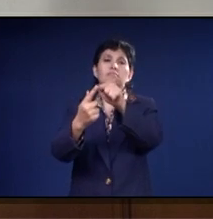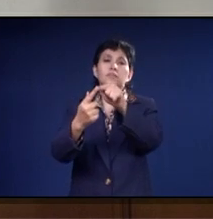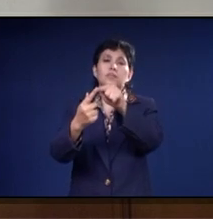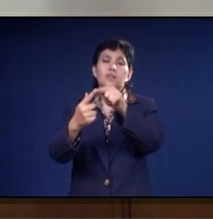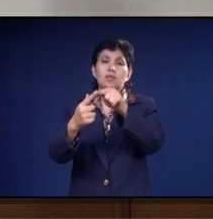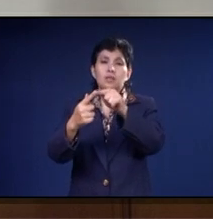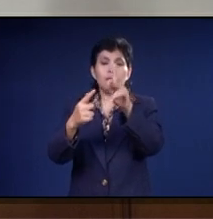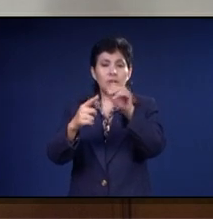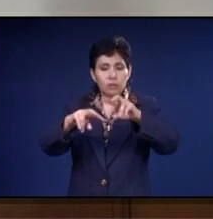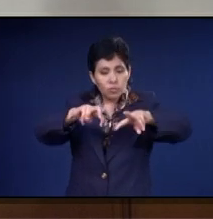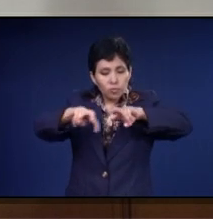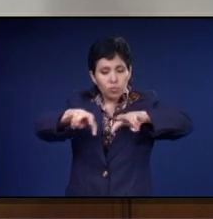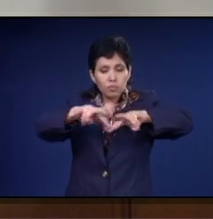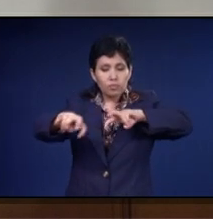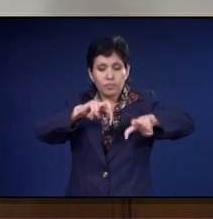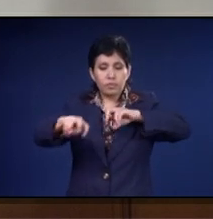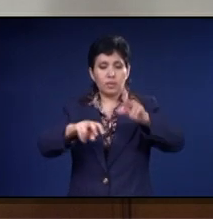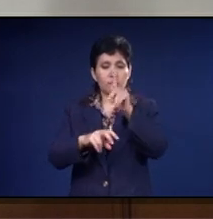this is the case. But often,